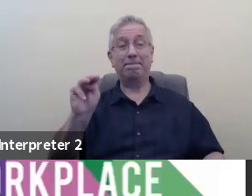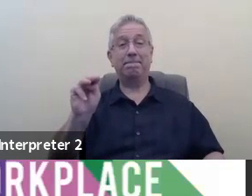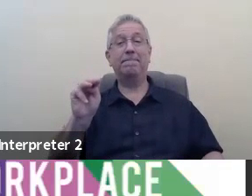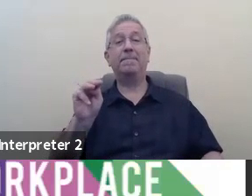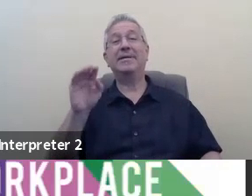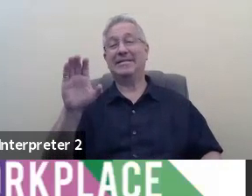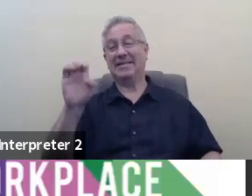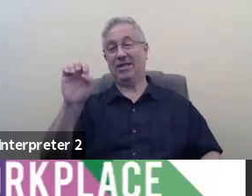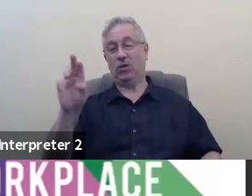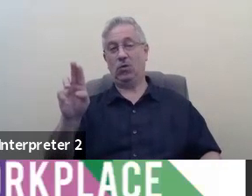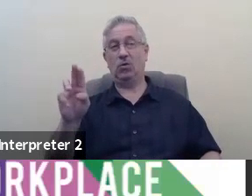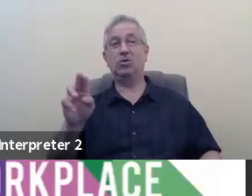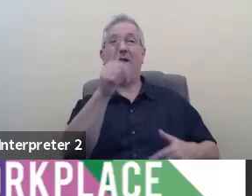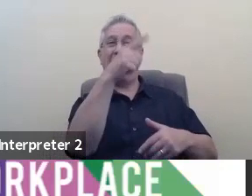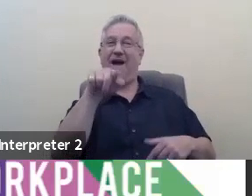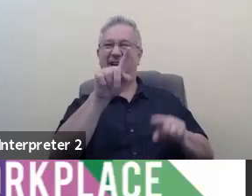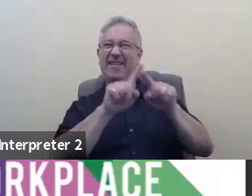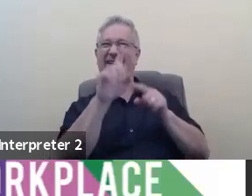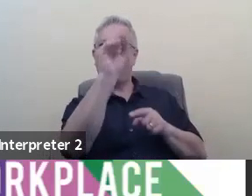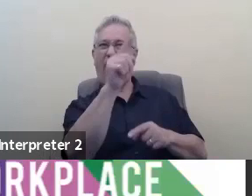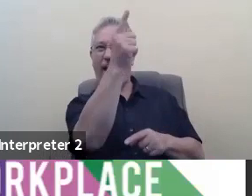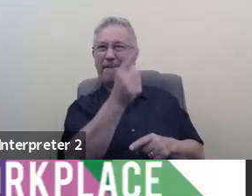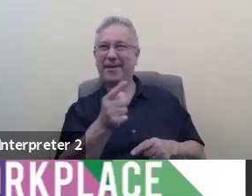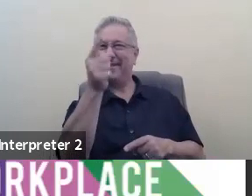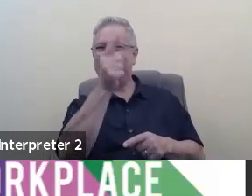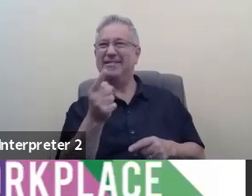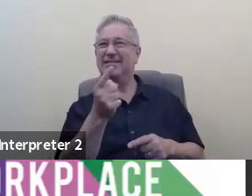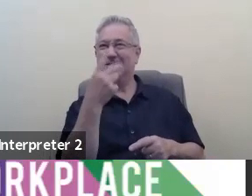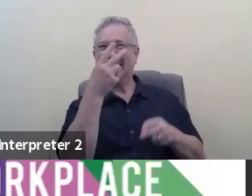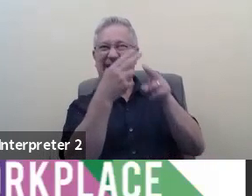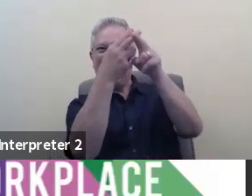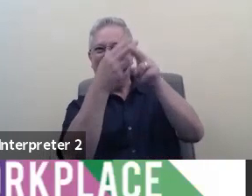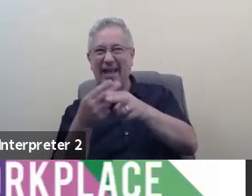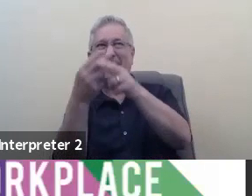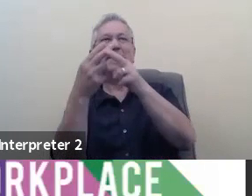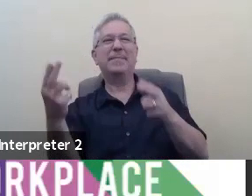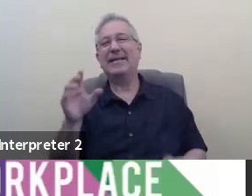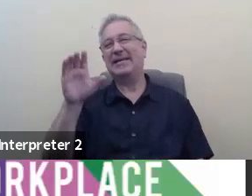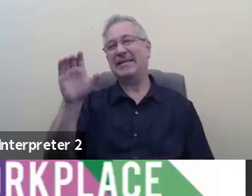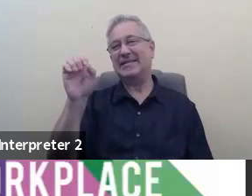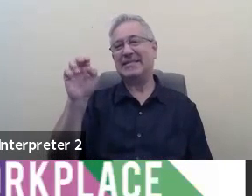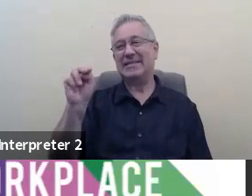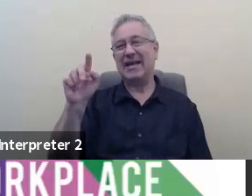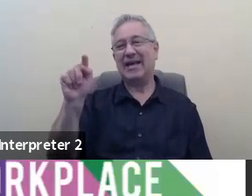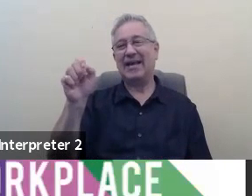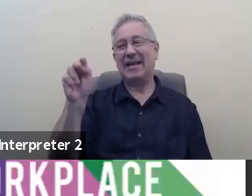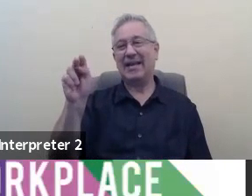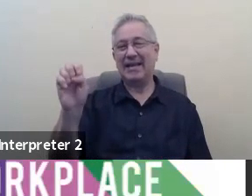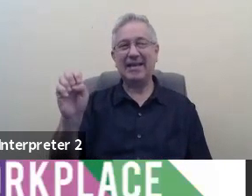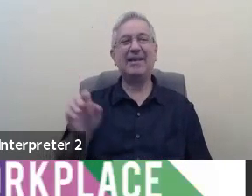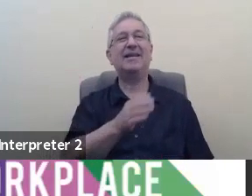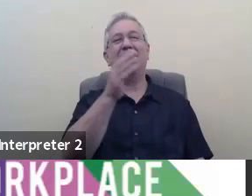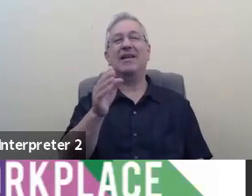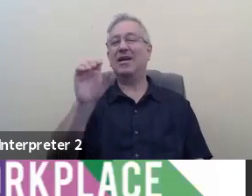Charitable Foundation, Emerson, Nestle Purina, and the Society for Human Resource Management, St. Louis. So thank